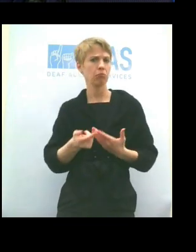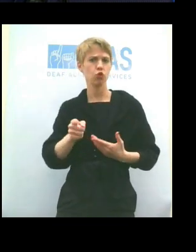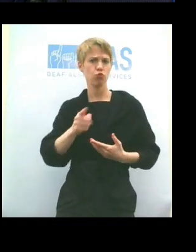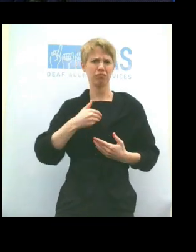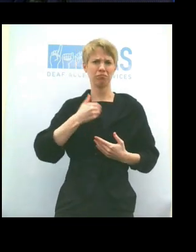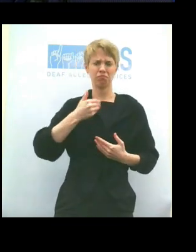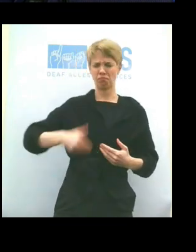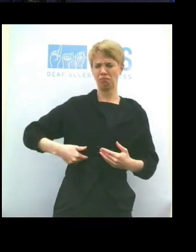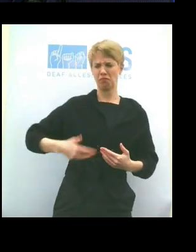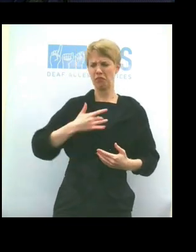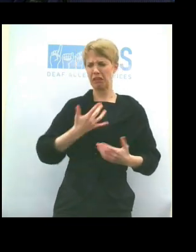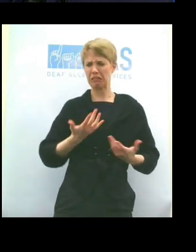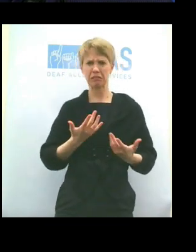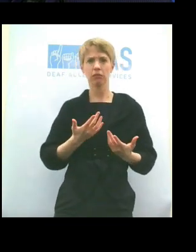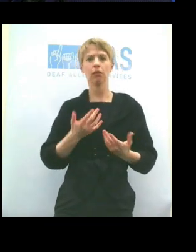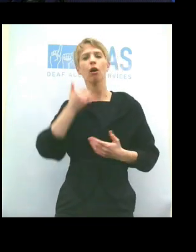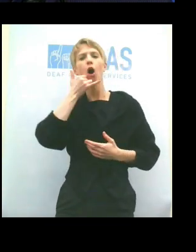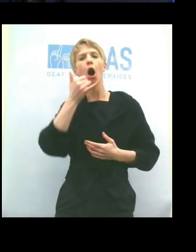tested. Call